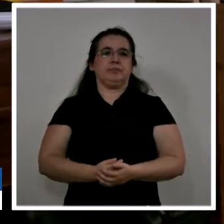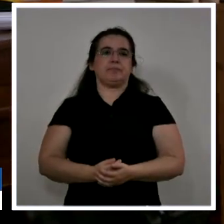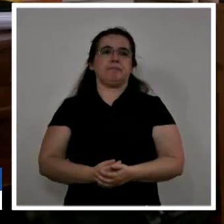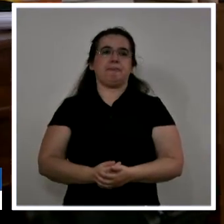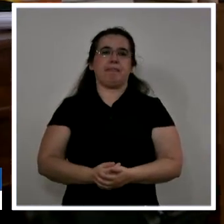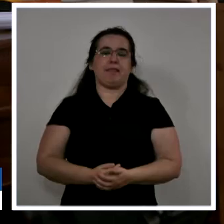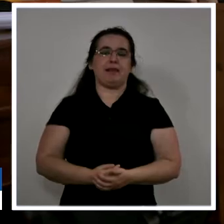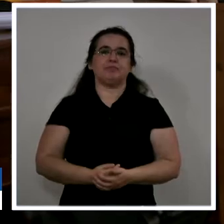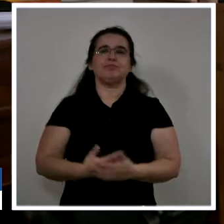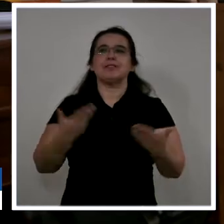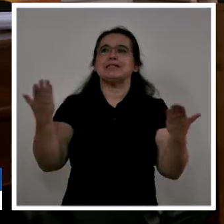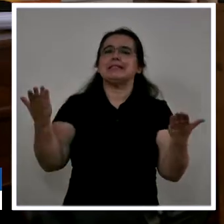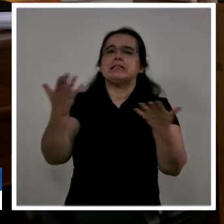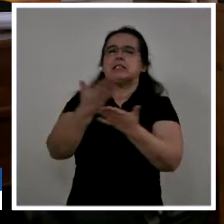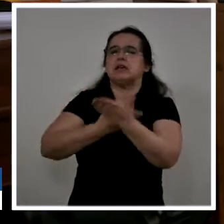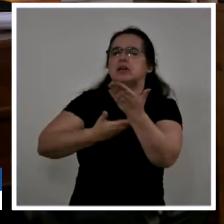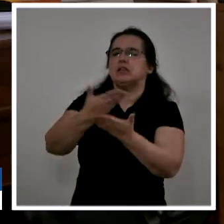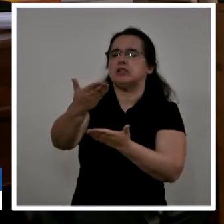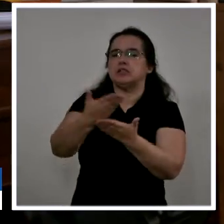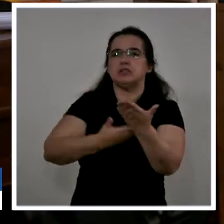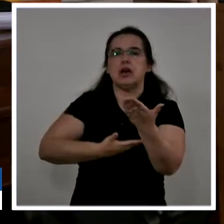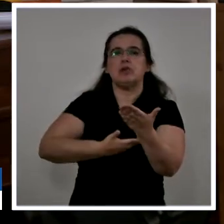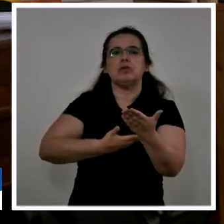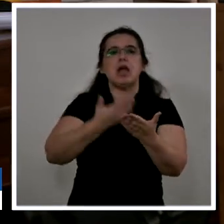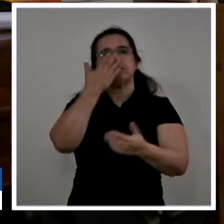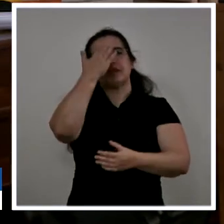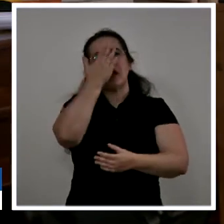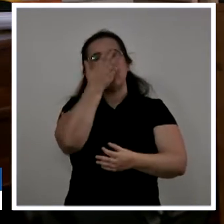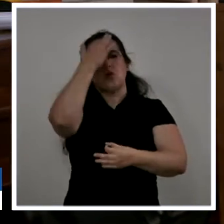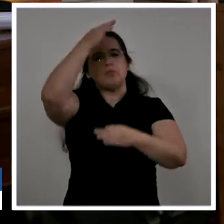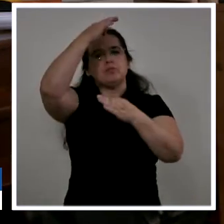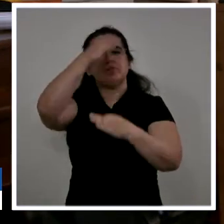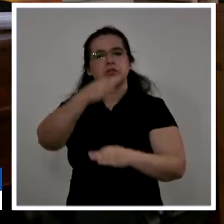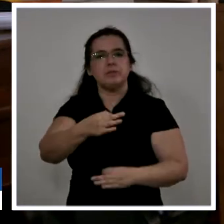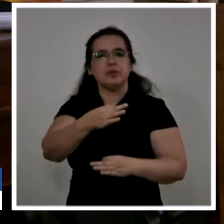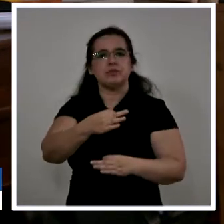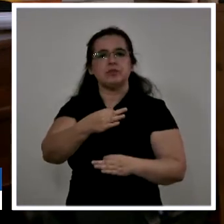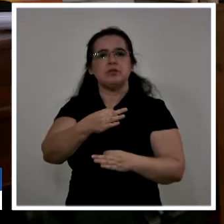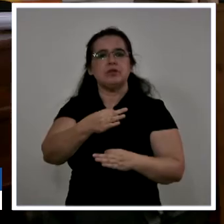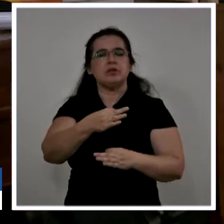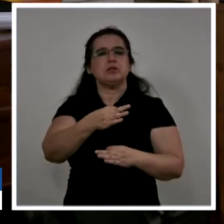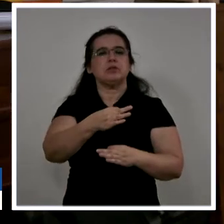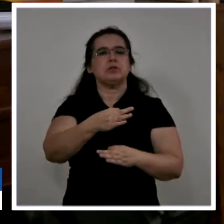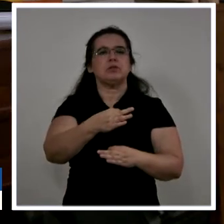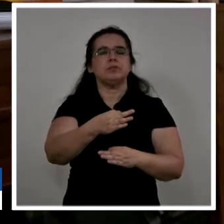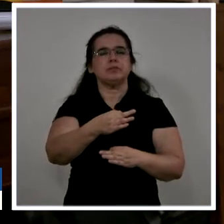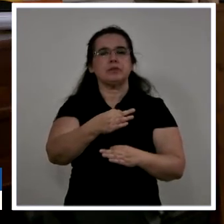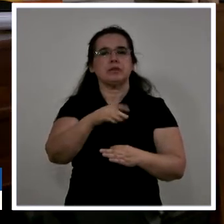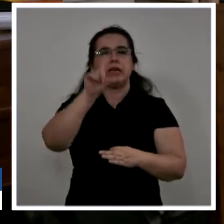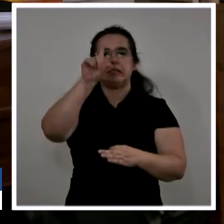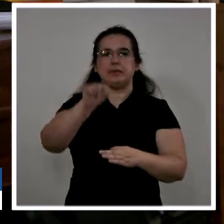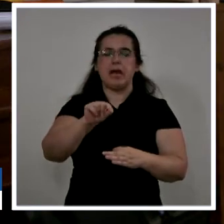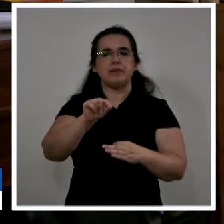The relationship between behavior and the epigenome is bilateral. Diz que a relação entre o